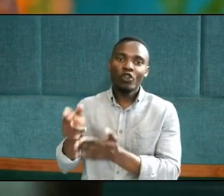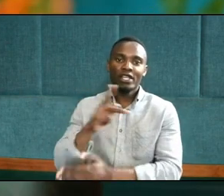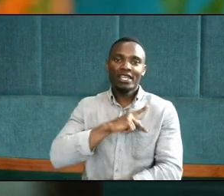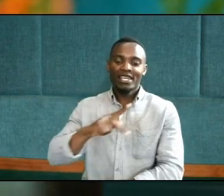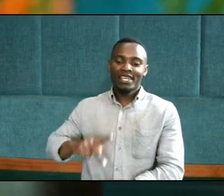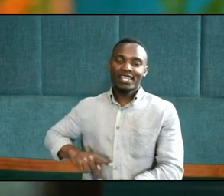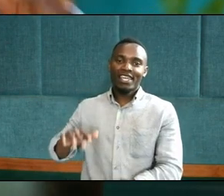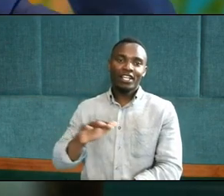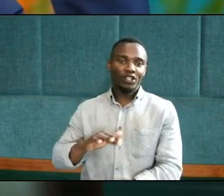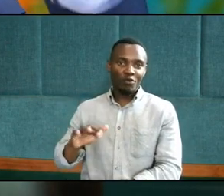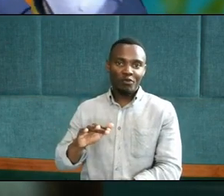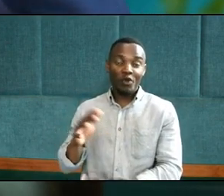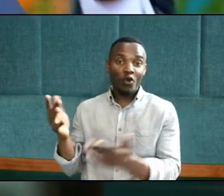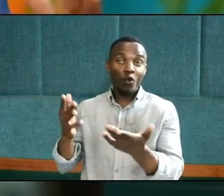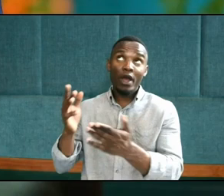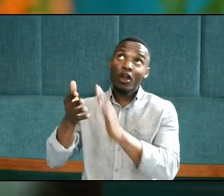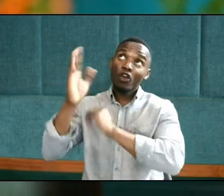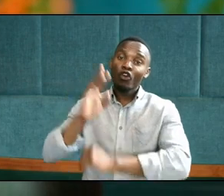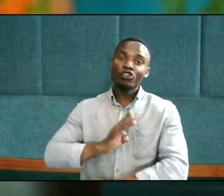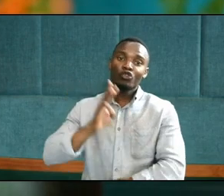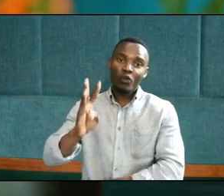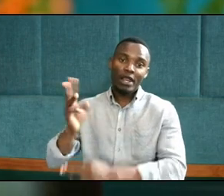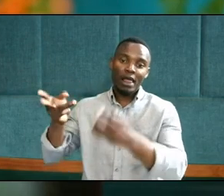is a holy kingdom where the will of God is done.